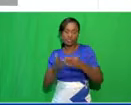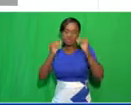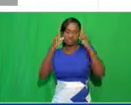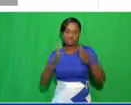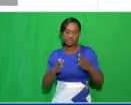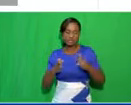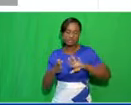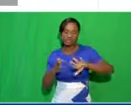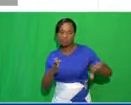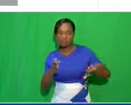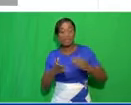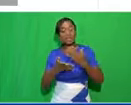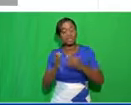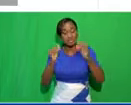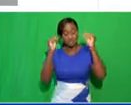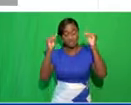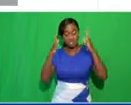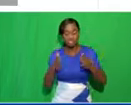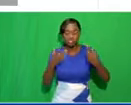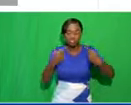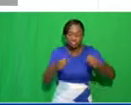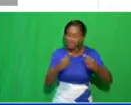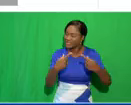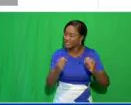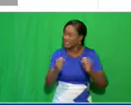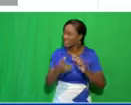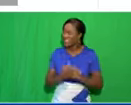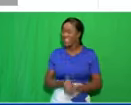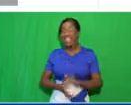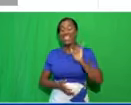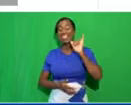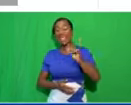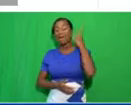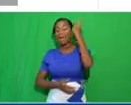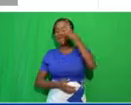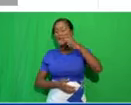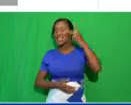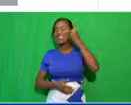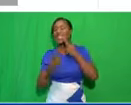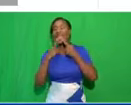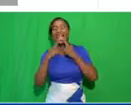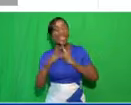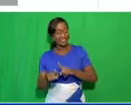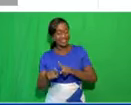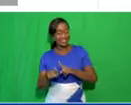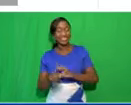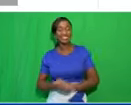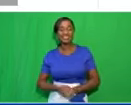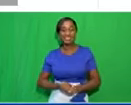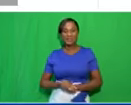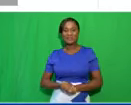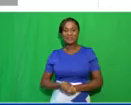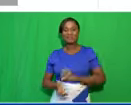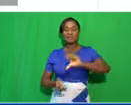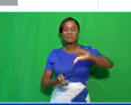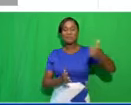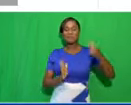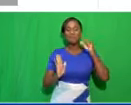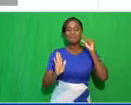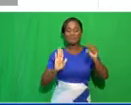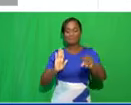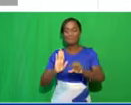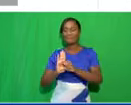excellent political hit for 6 there. Let's go to the other graph, and I will just speed